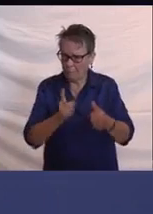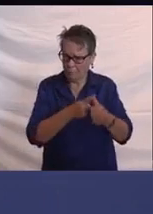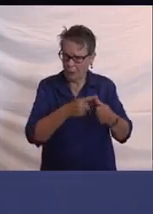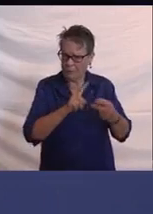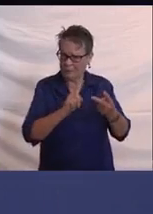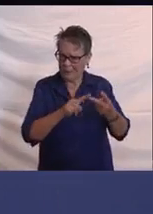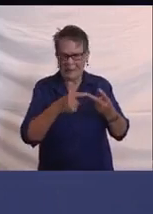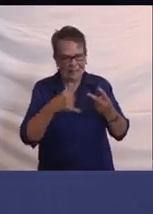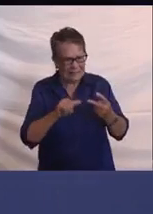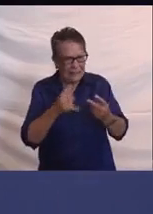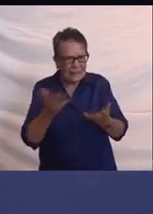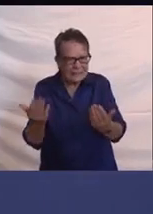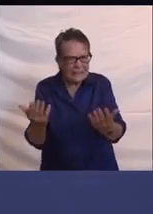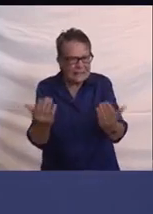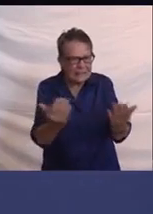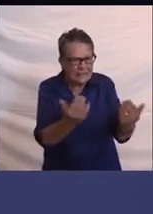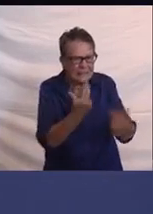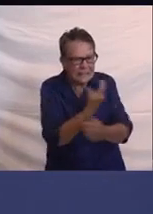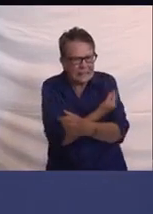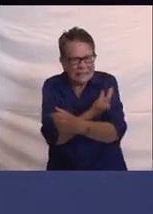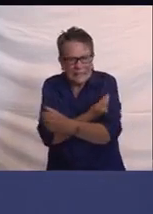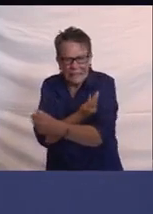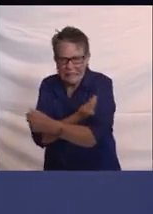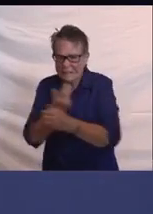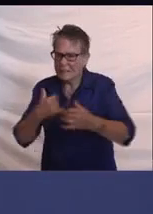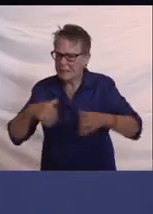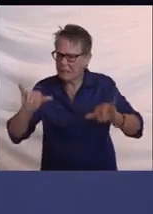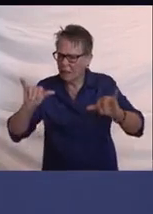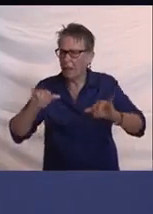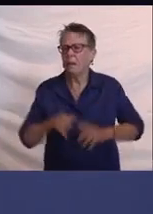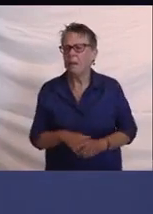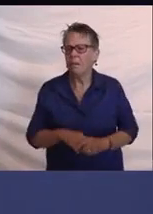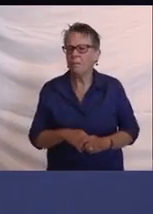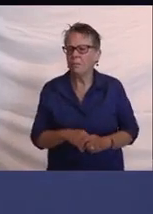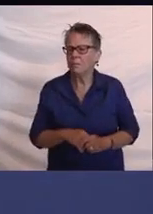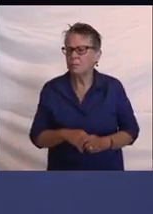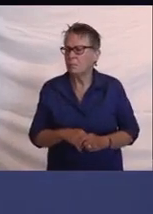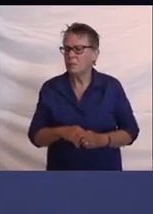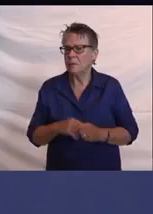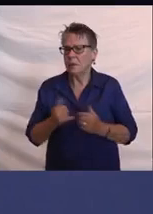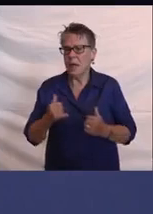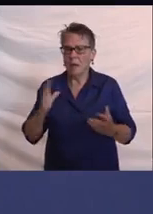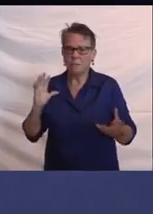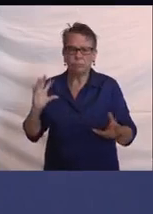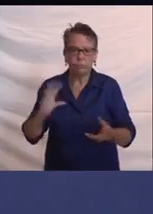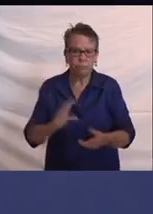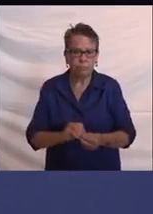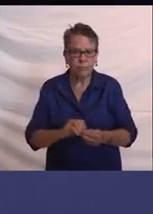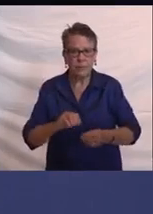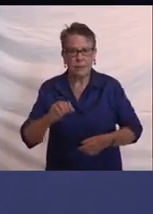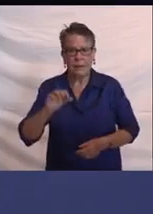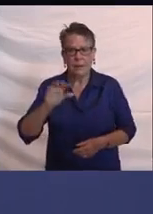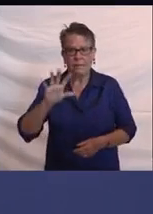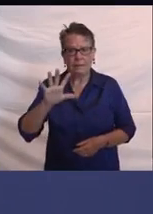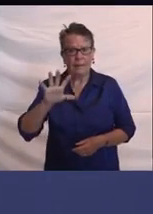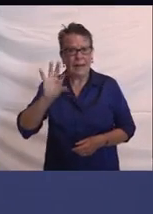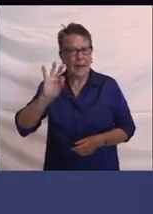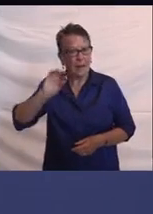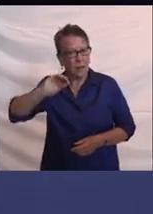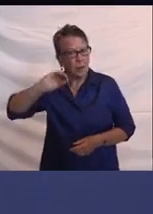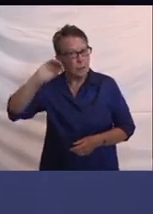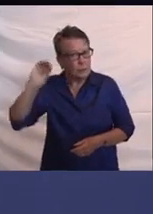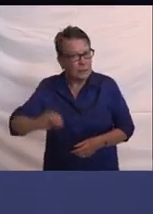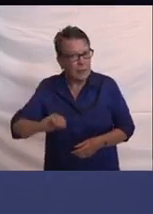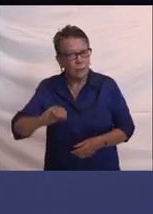protection. As of today, 59% of the 12 to 17-year-olds in our state have